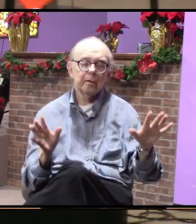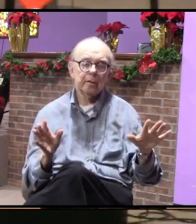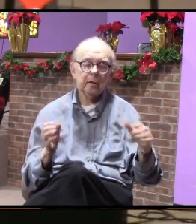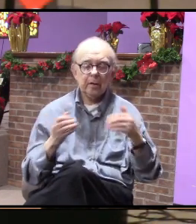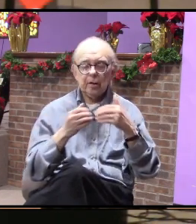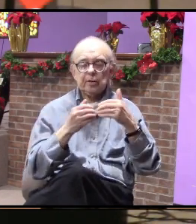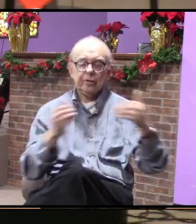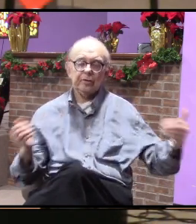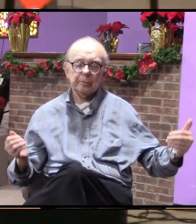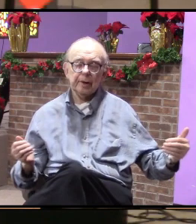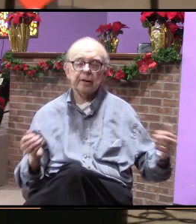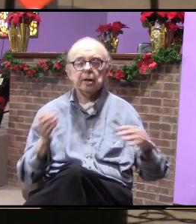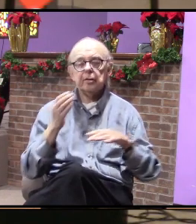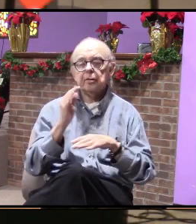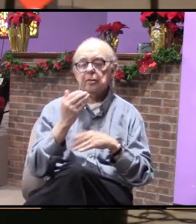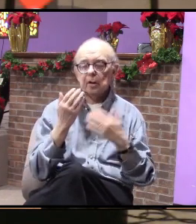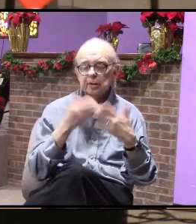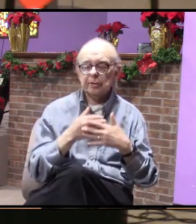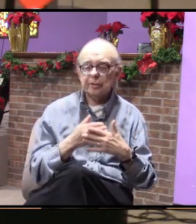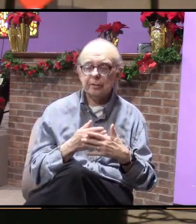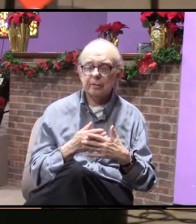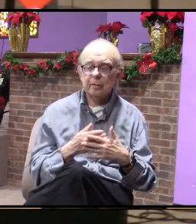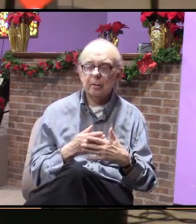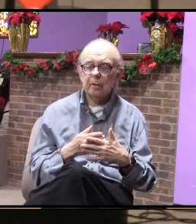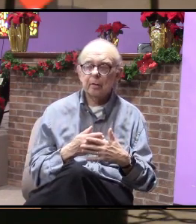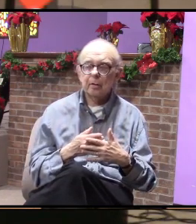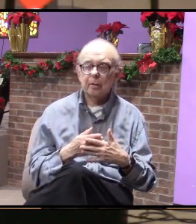separate the darkness.